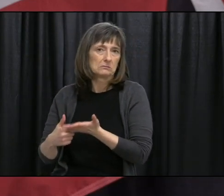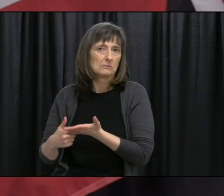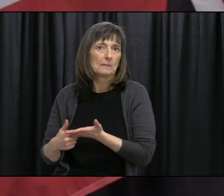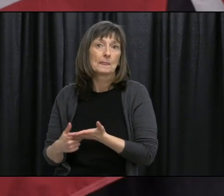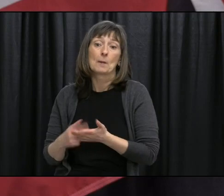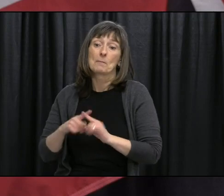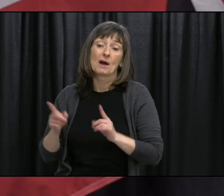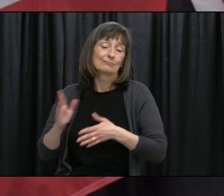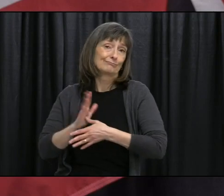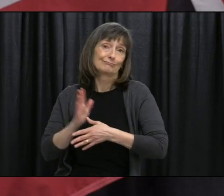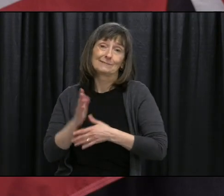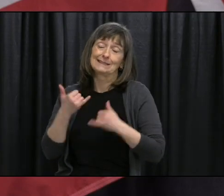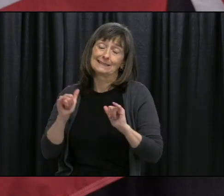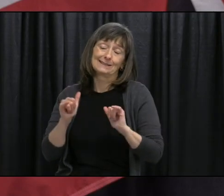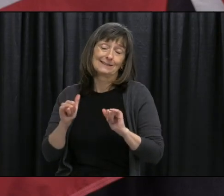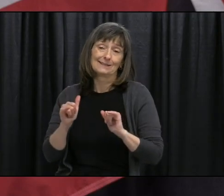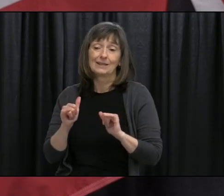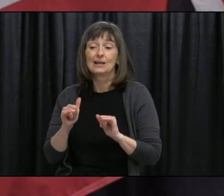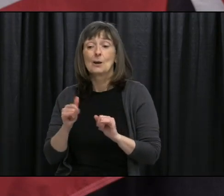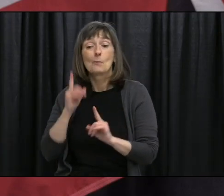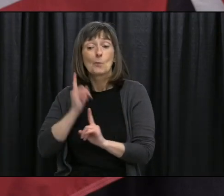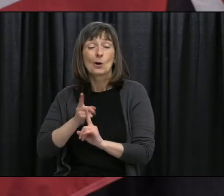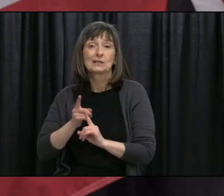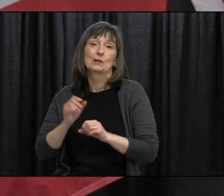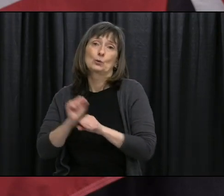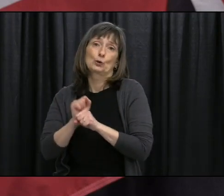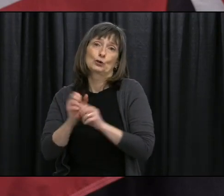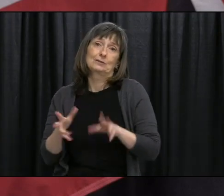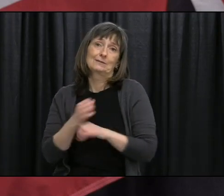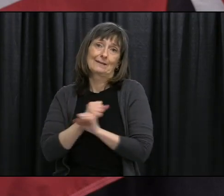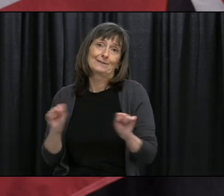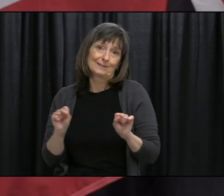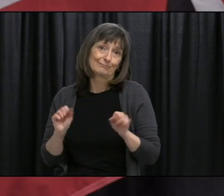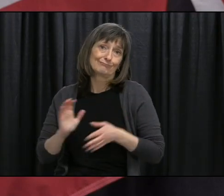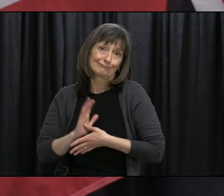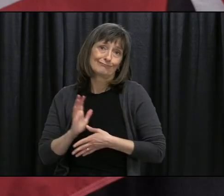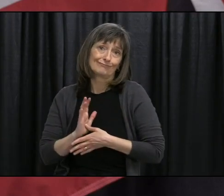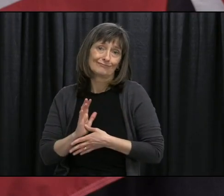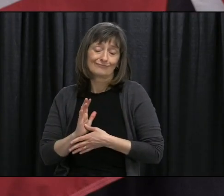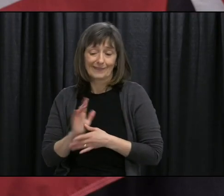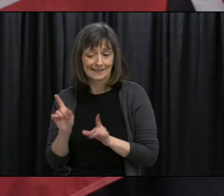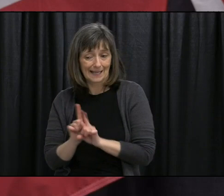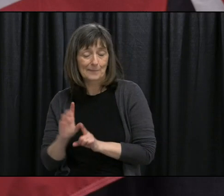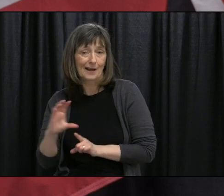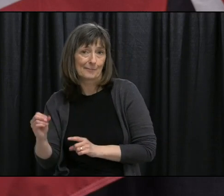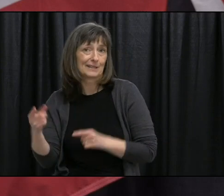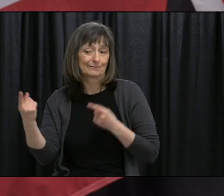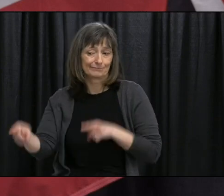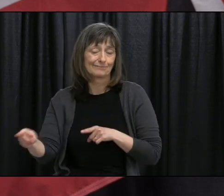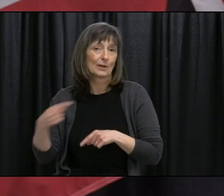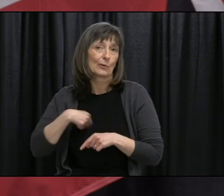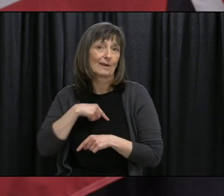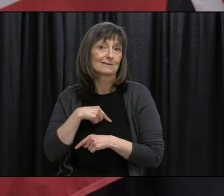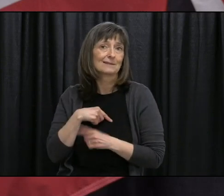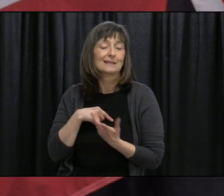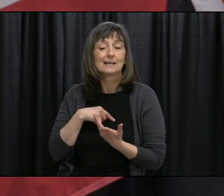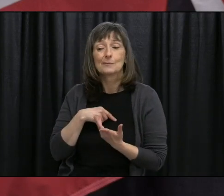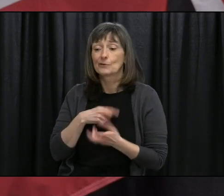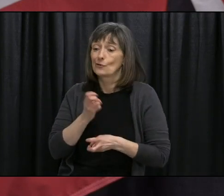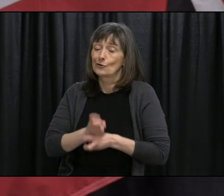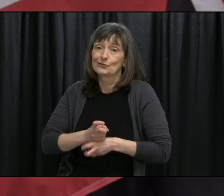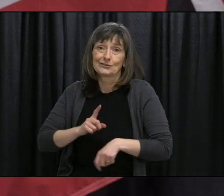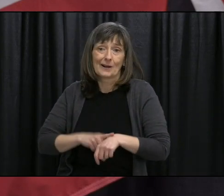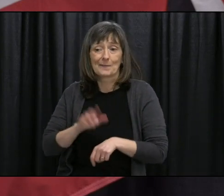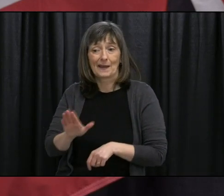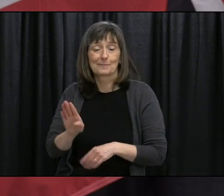are first and foremost, and it's that way for Suncor as well. But it's a tough time right now in this industry, and it's going to require all levels of